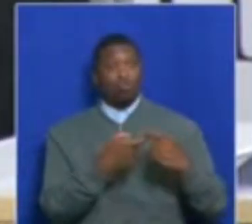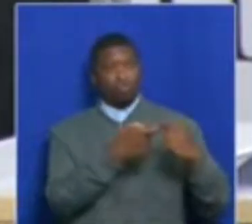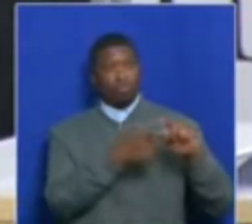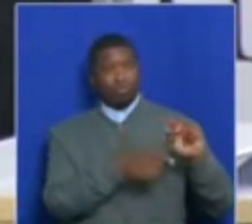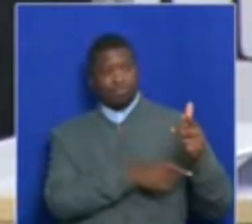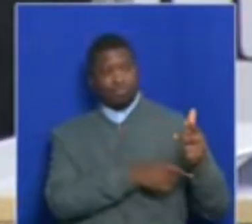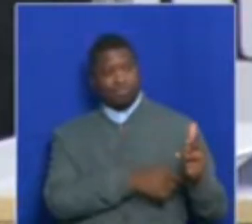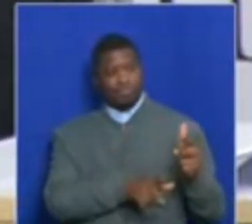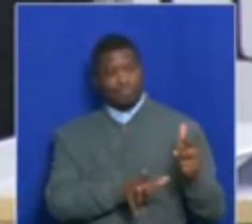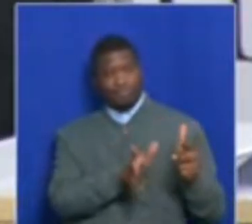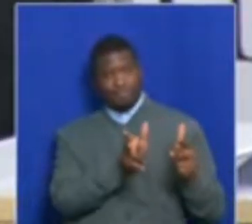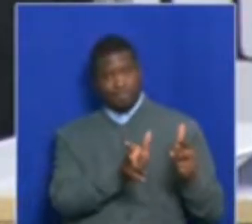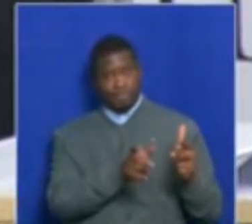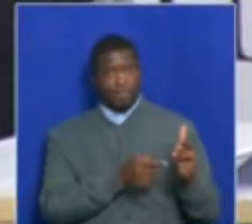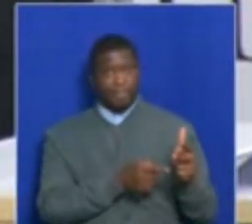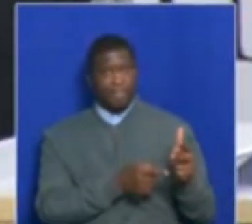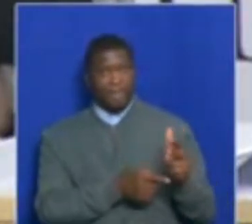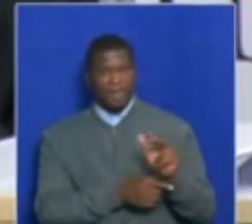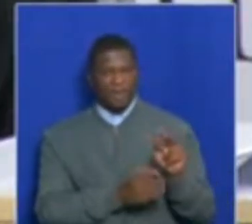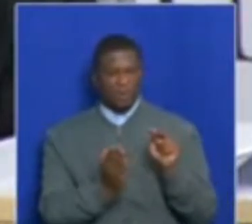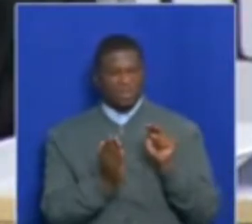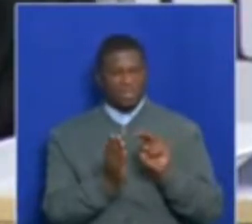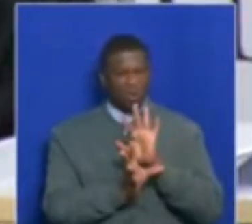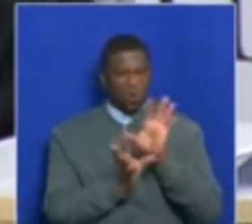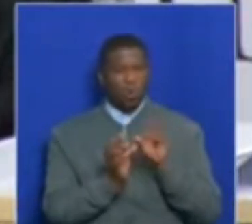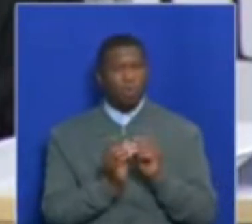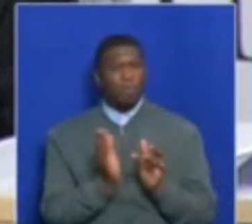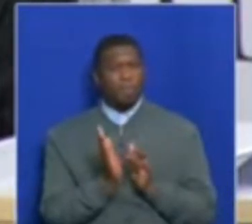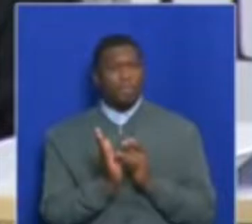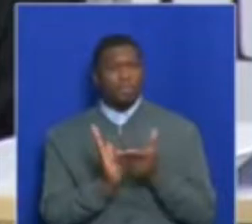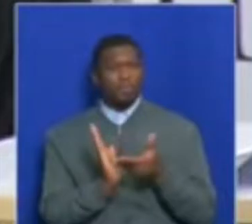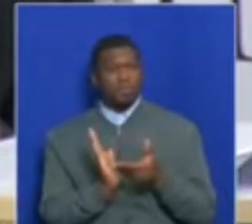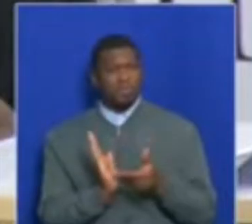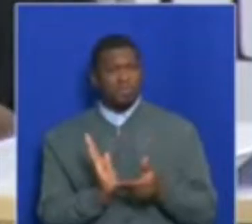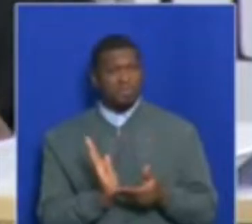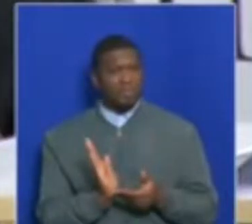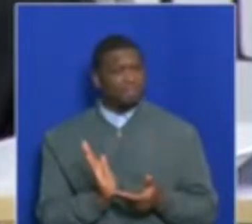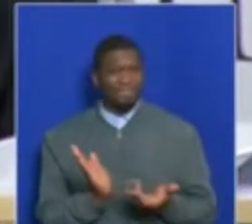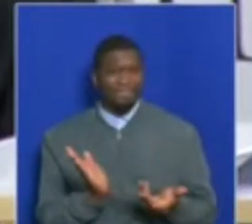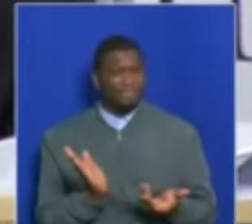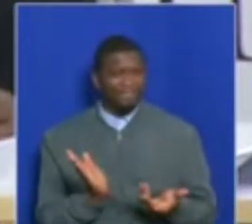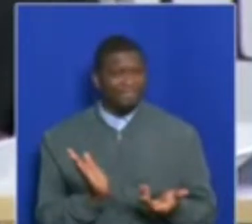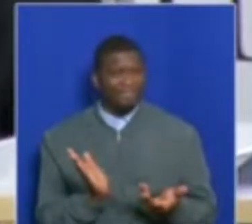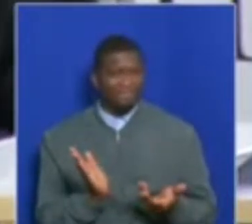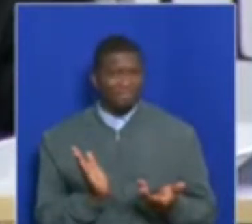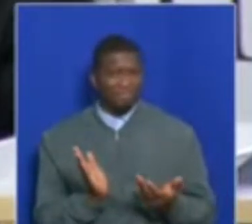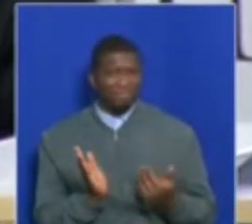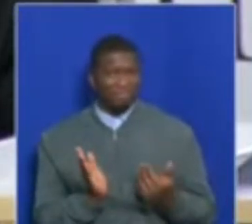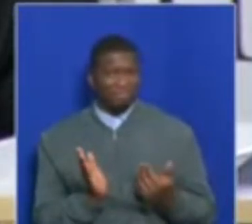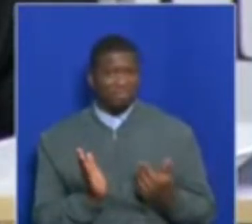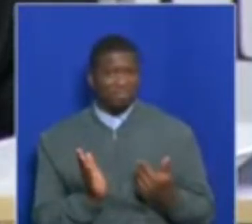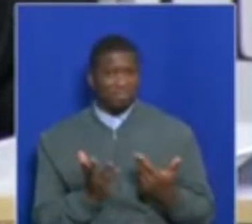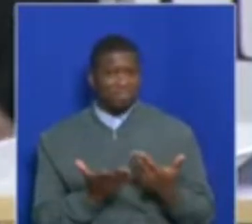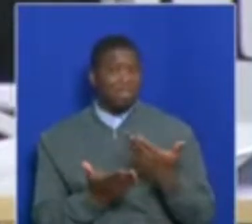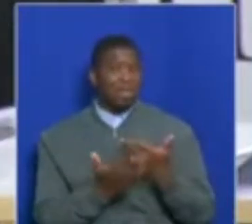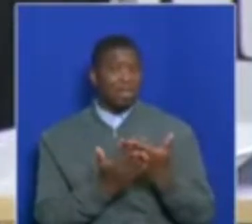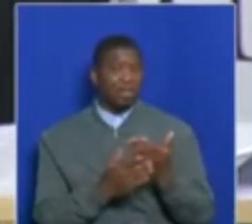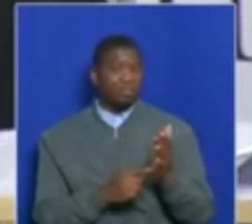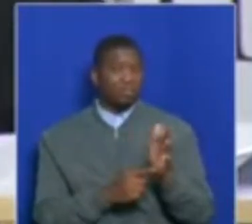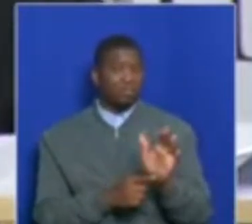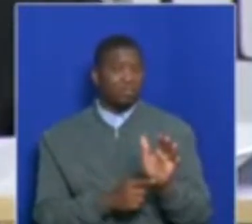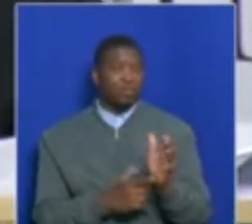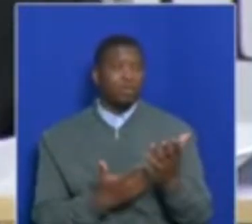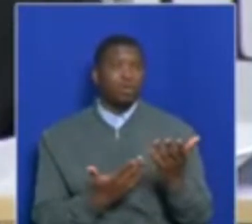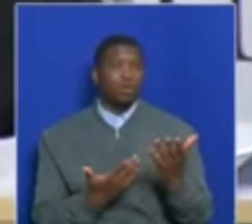I don't see all the pages of that statement here. I can just point out part of the